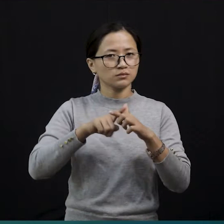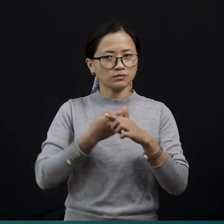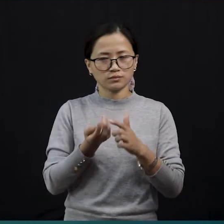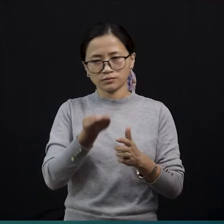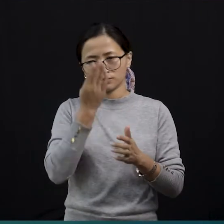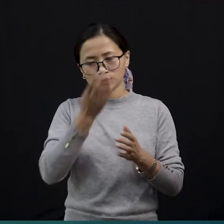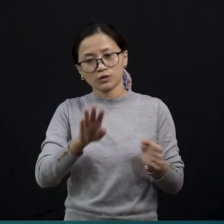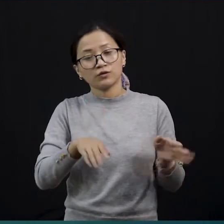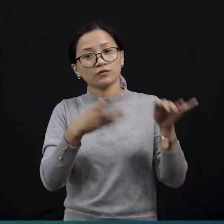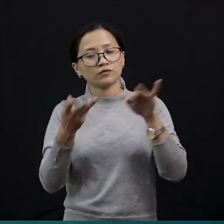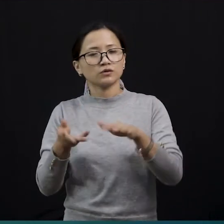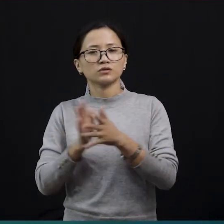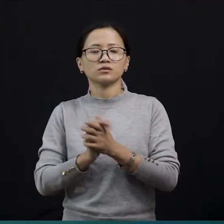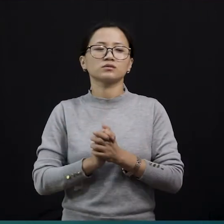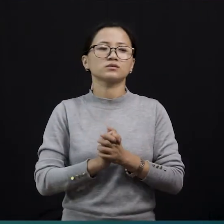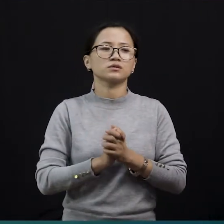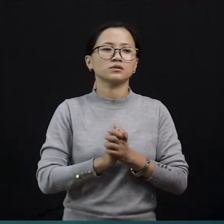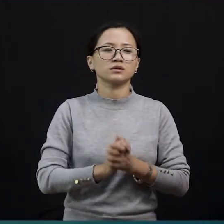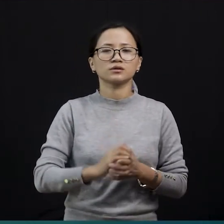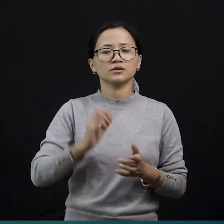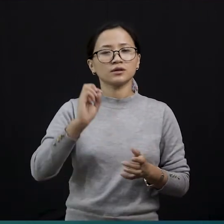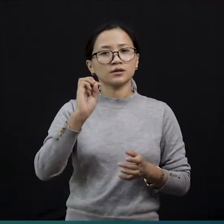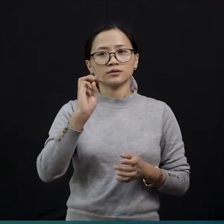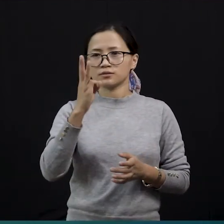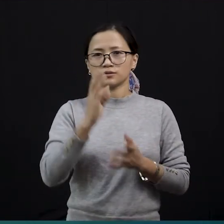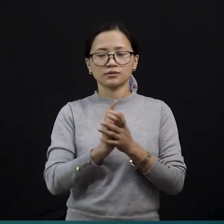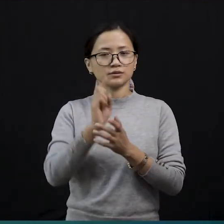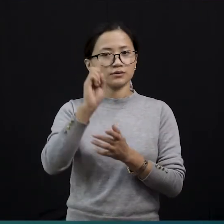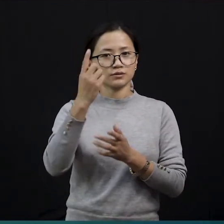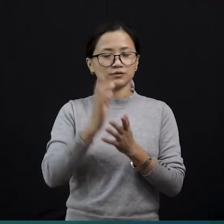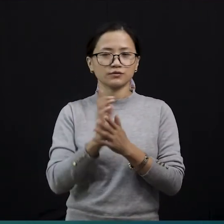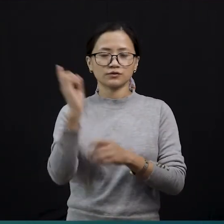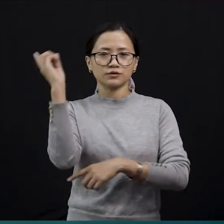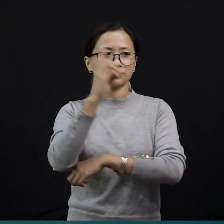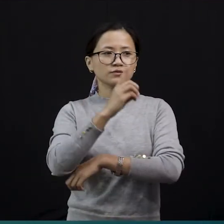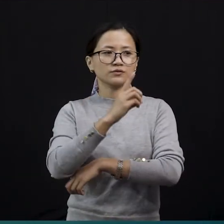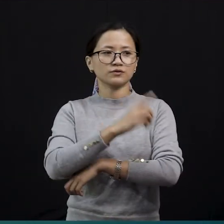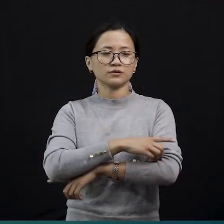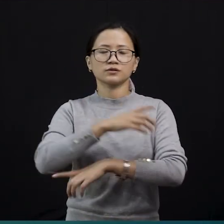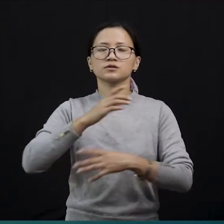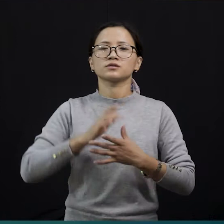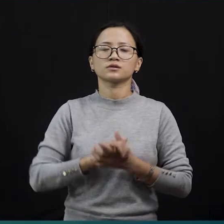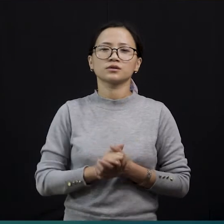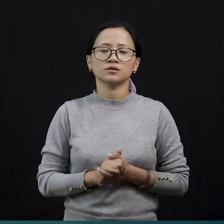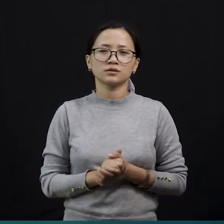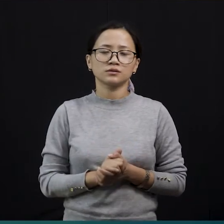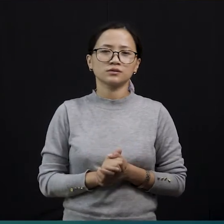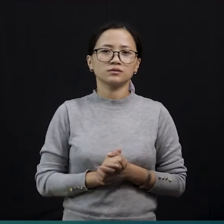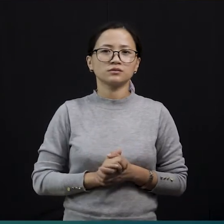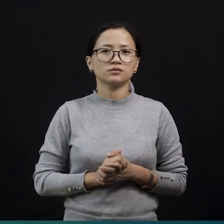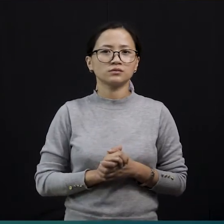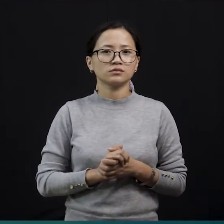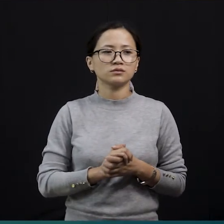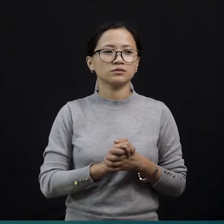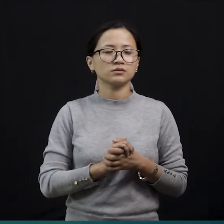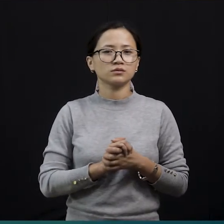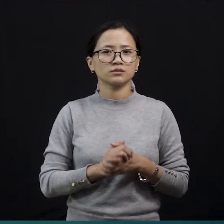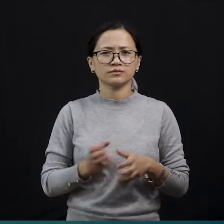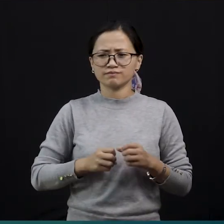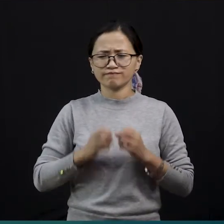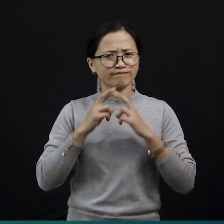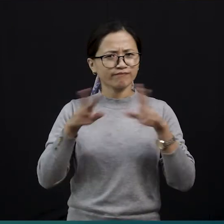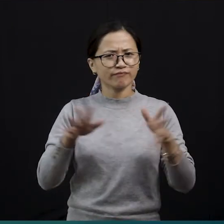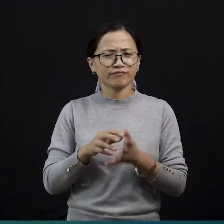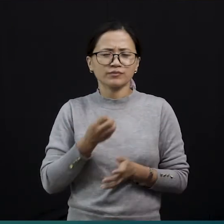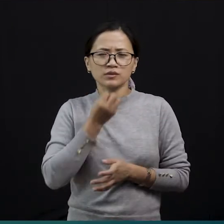top portion, top part, right? So it will fall under 31st, right? Okay, very